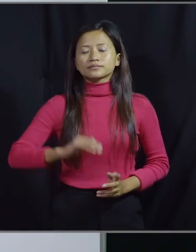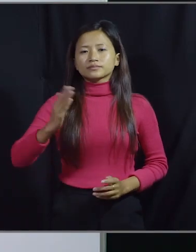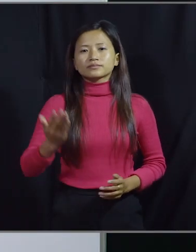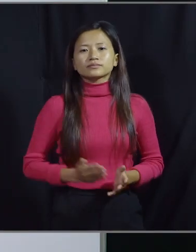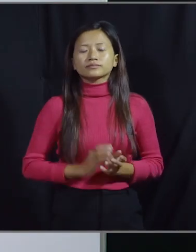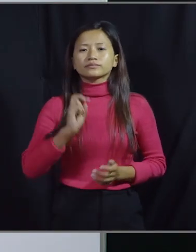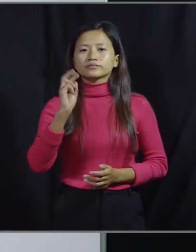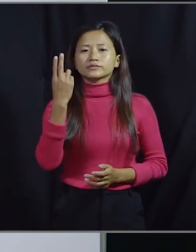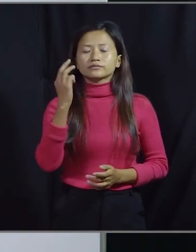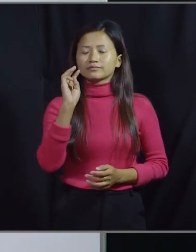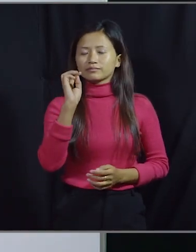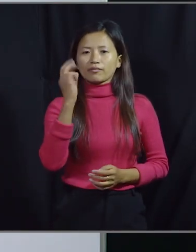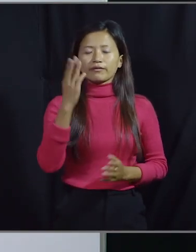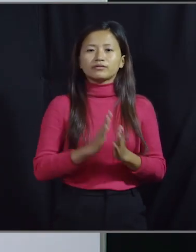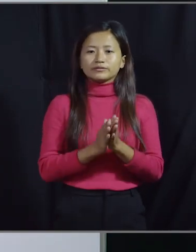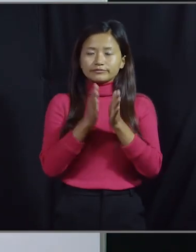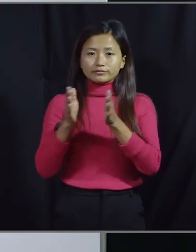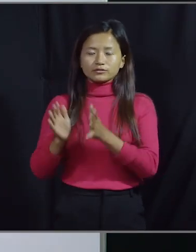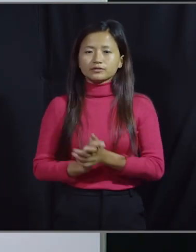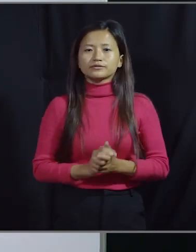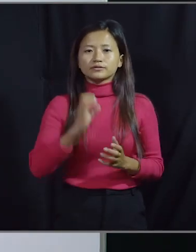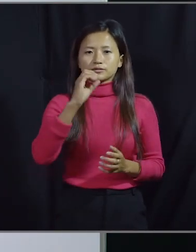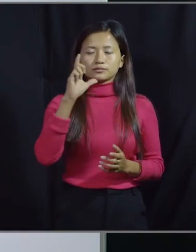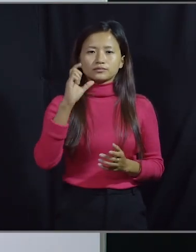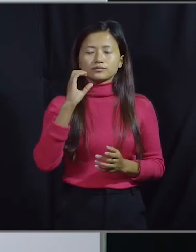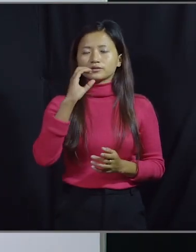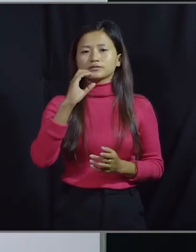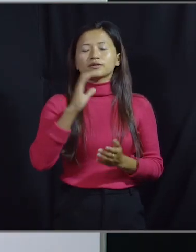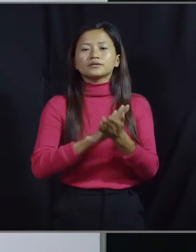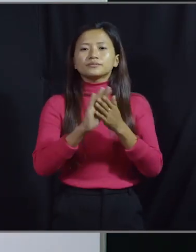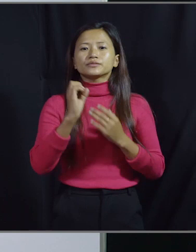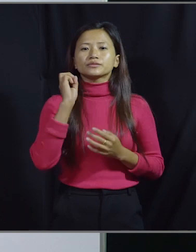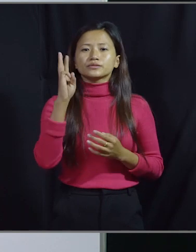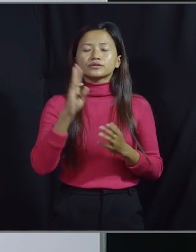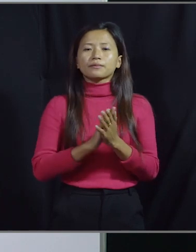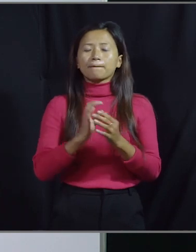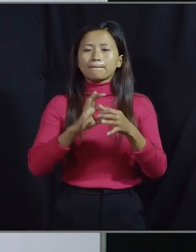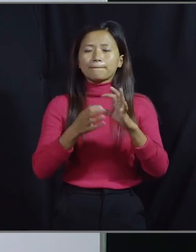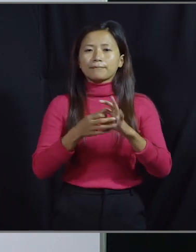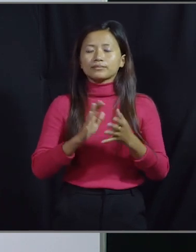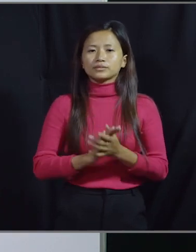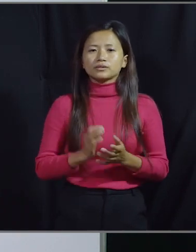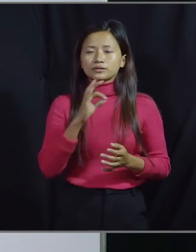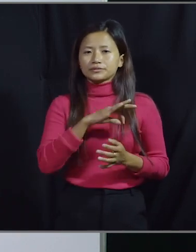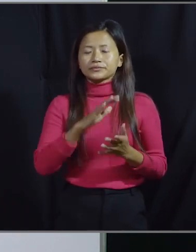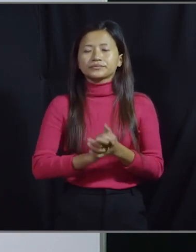Welcome to third session of chapter 3, that is Reconstitution of Partnership, Change in Profit Sharing